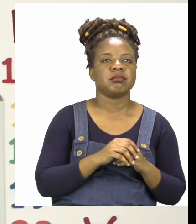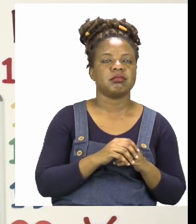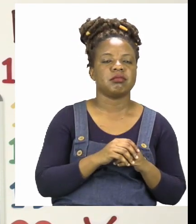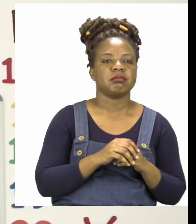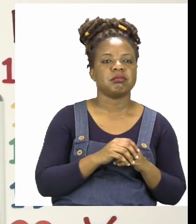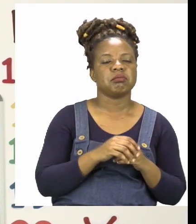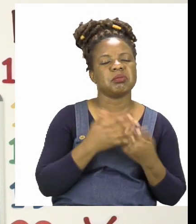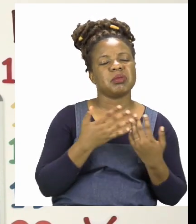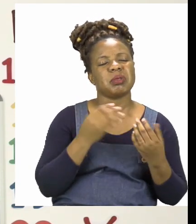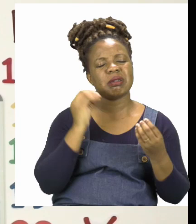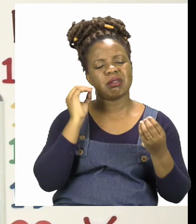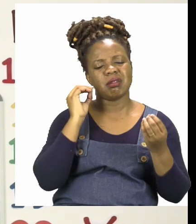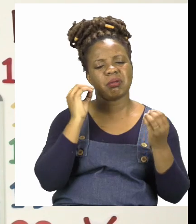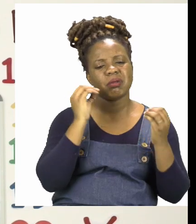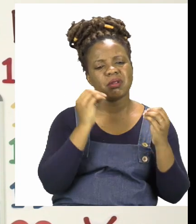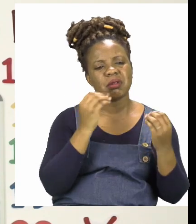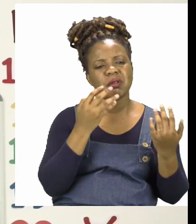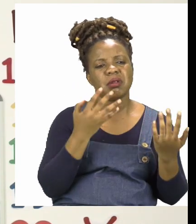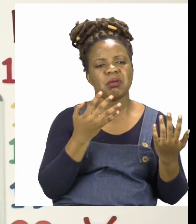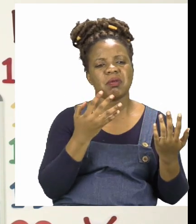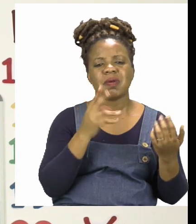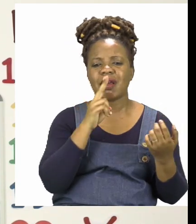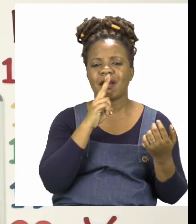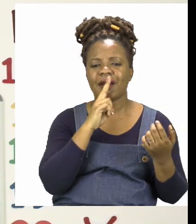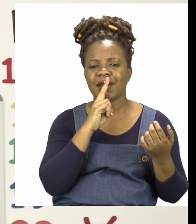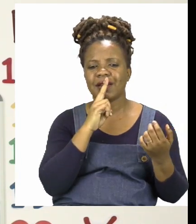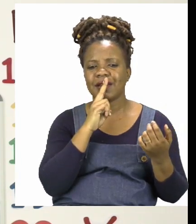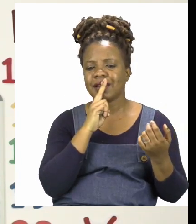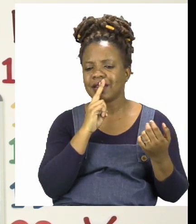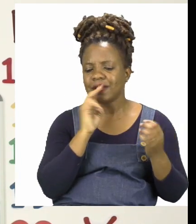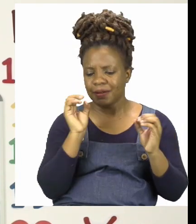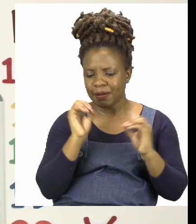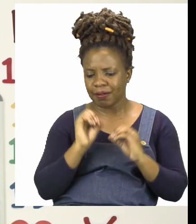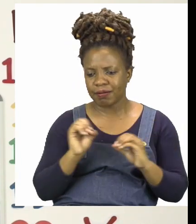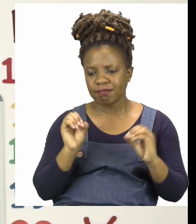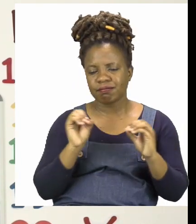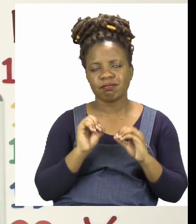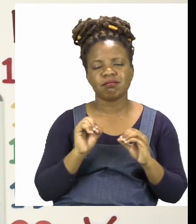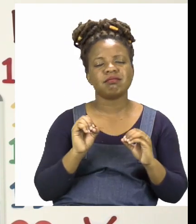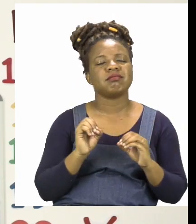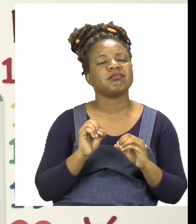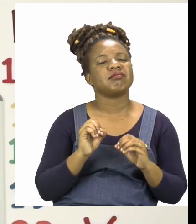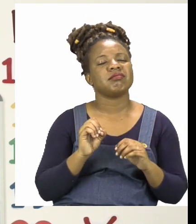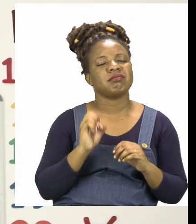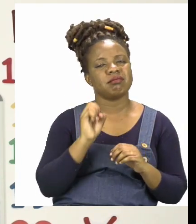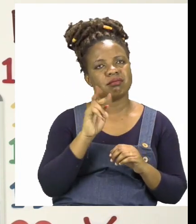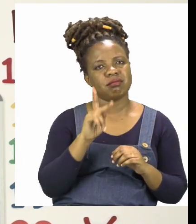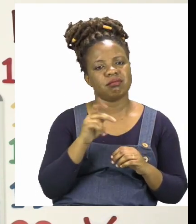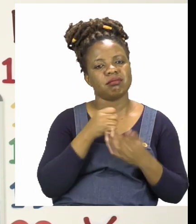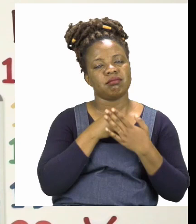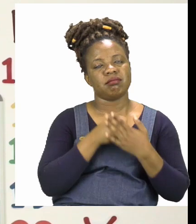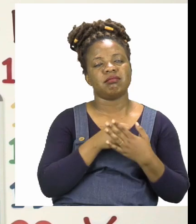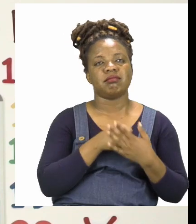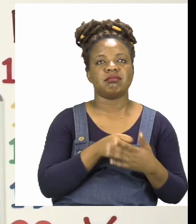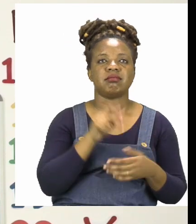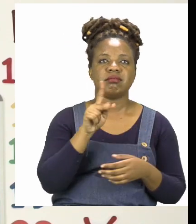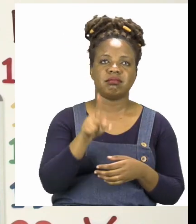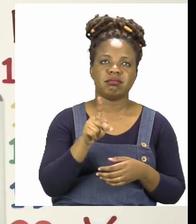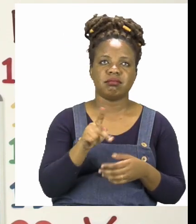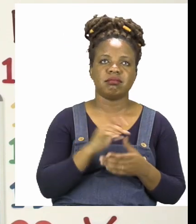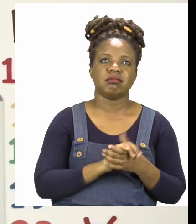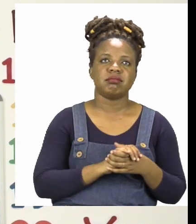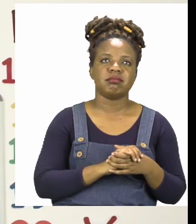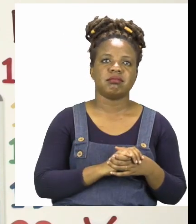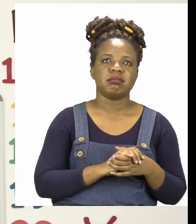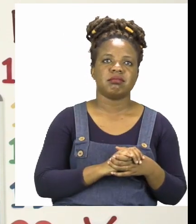you don't get an answer that is here in your booklet, that's okay. Try again. And if you do not have